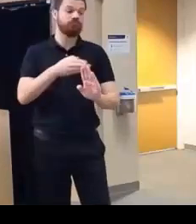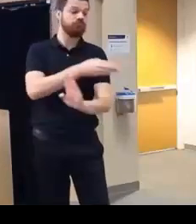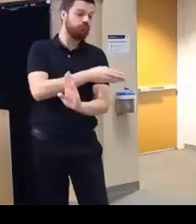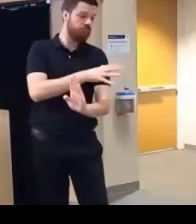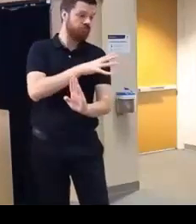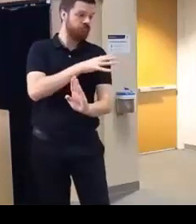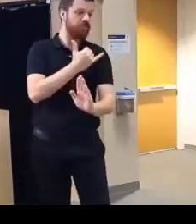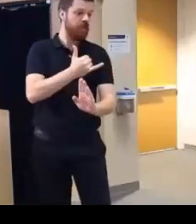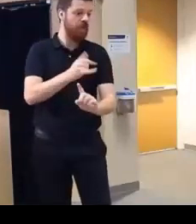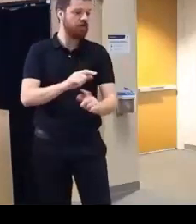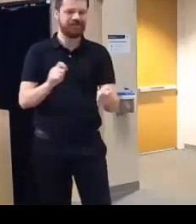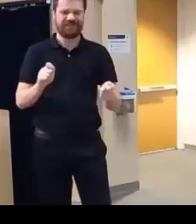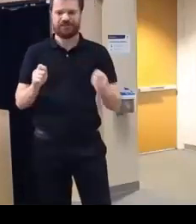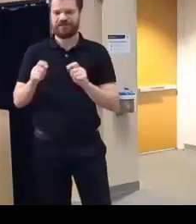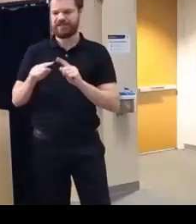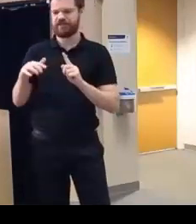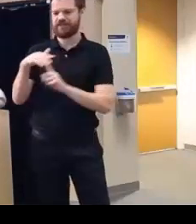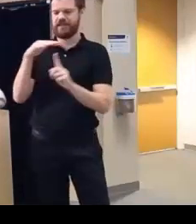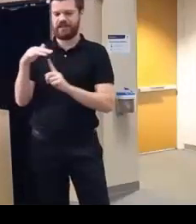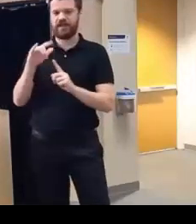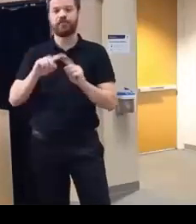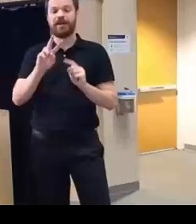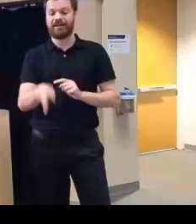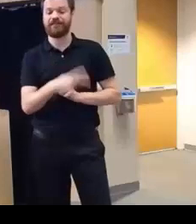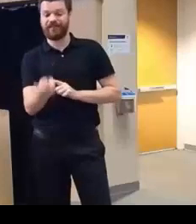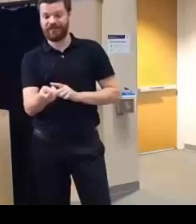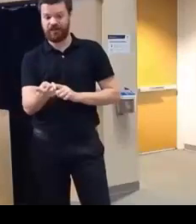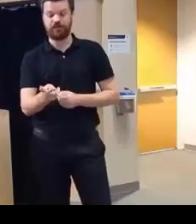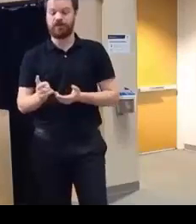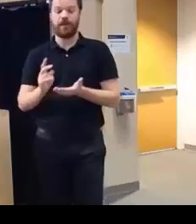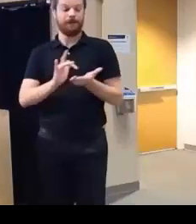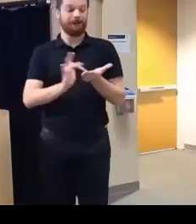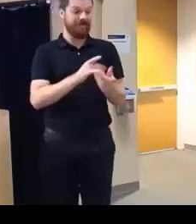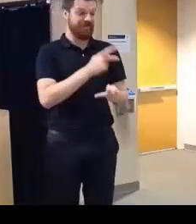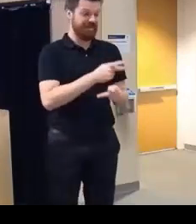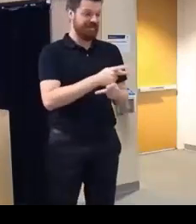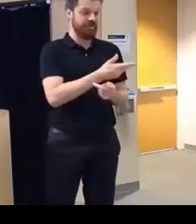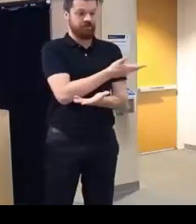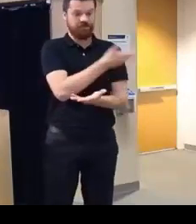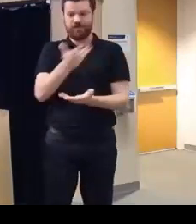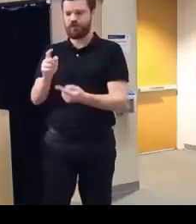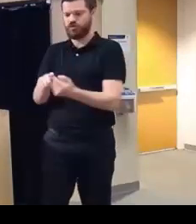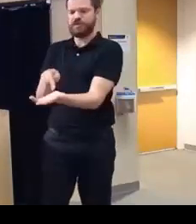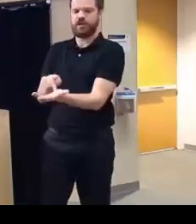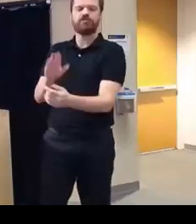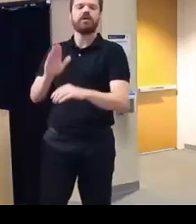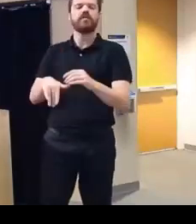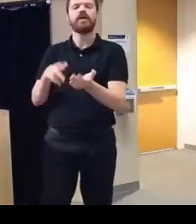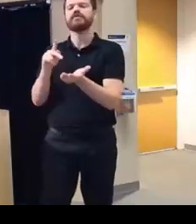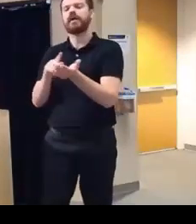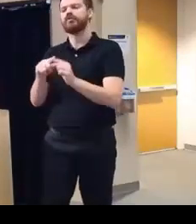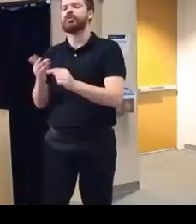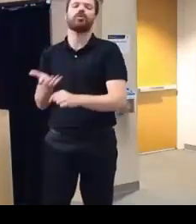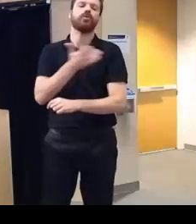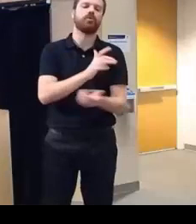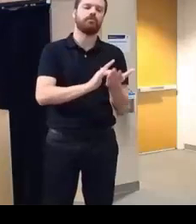in a different setting. Of course, it's the flip. It's bringing medical care into psychiatry as opposed to the other way around. What was really cool